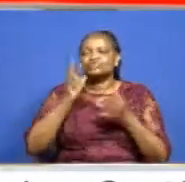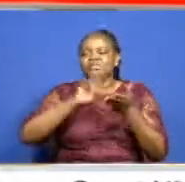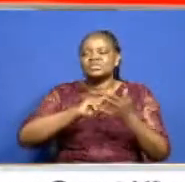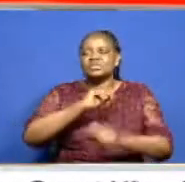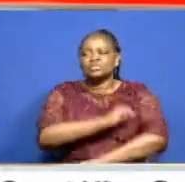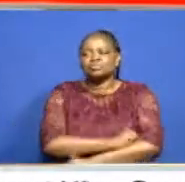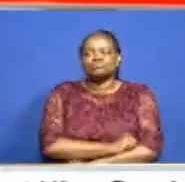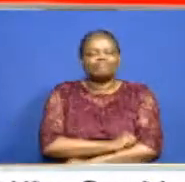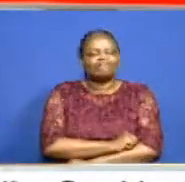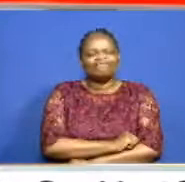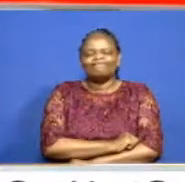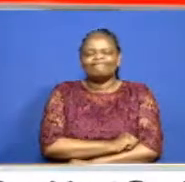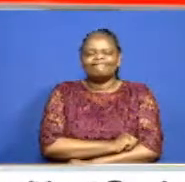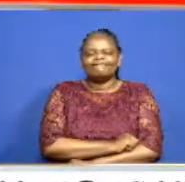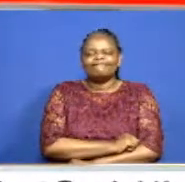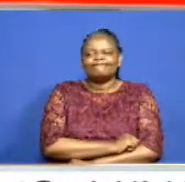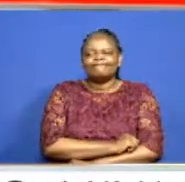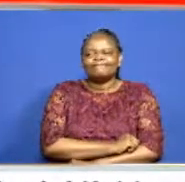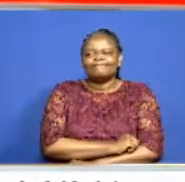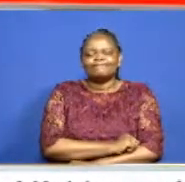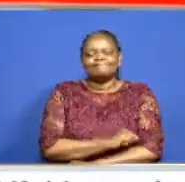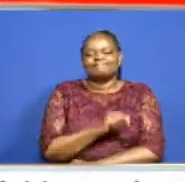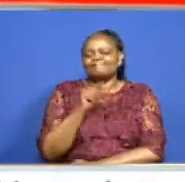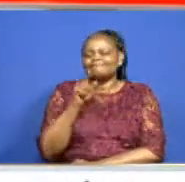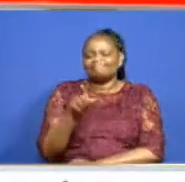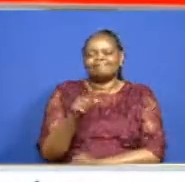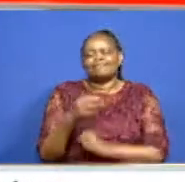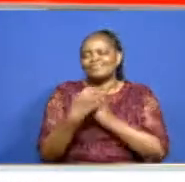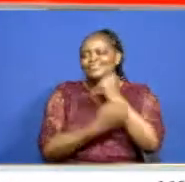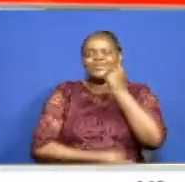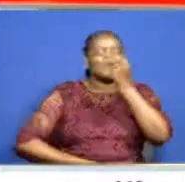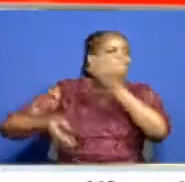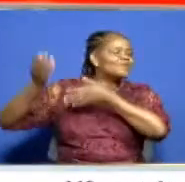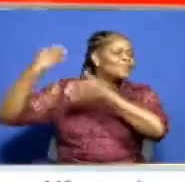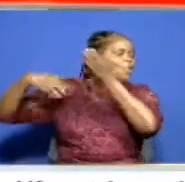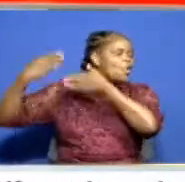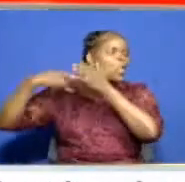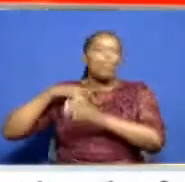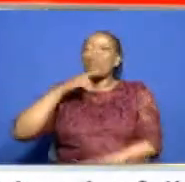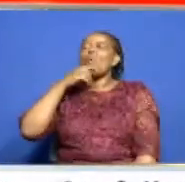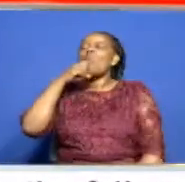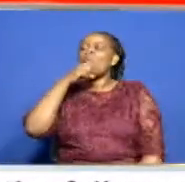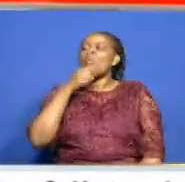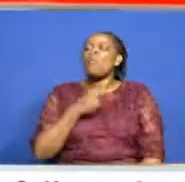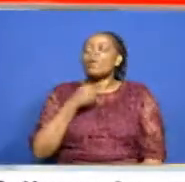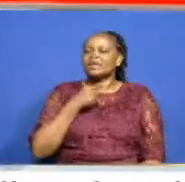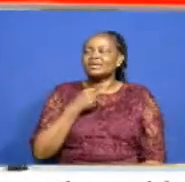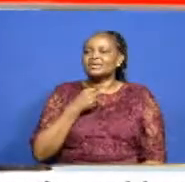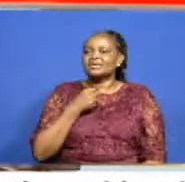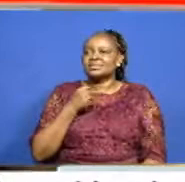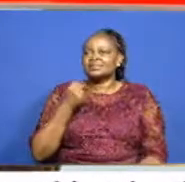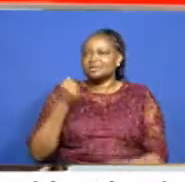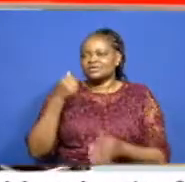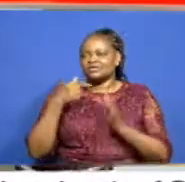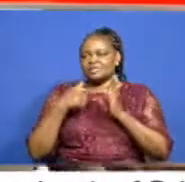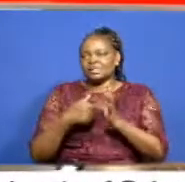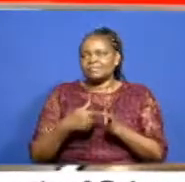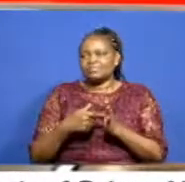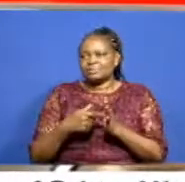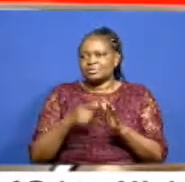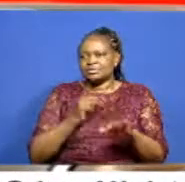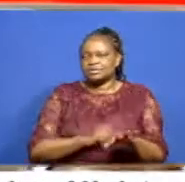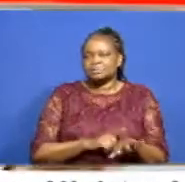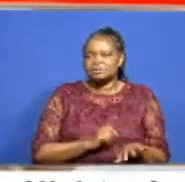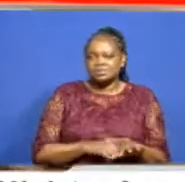very outdated one. You remember in the past, what you used to define a school was that where 10 or so are undergoing